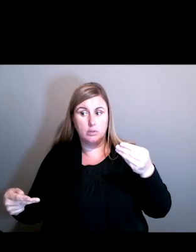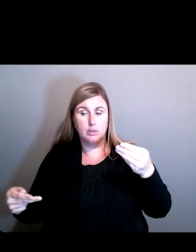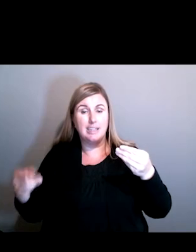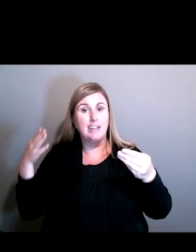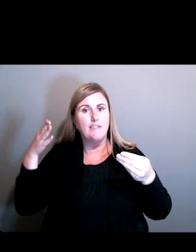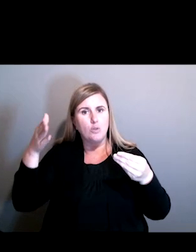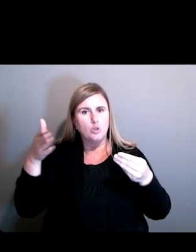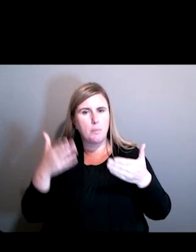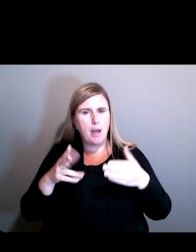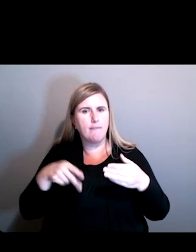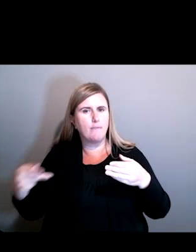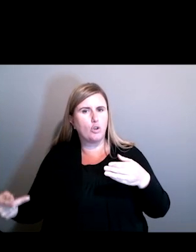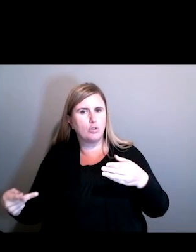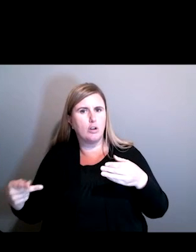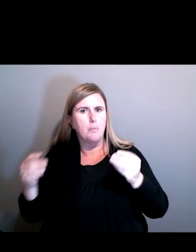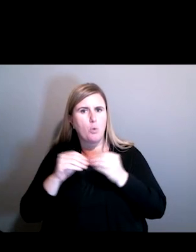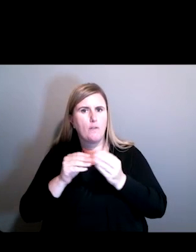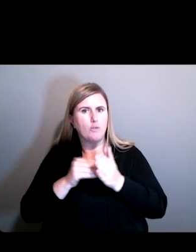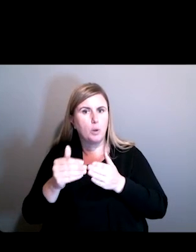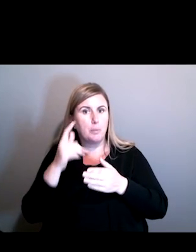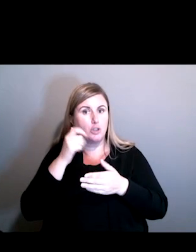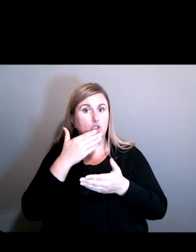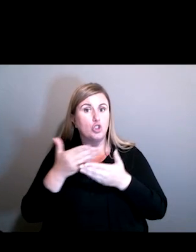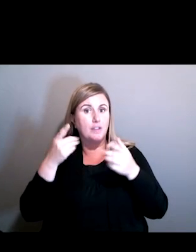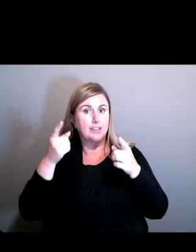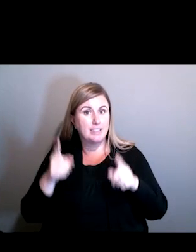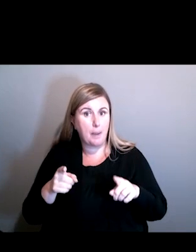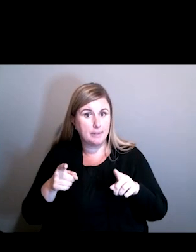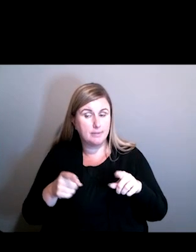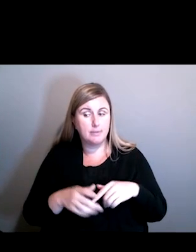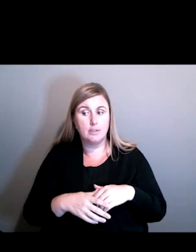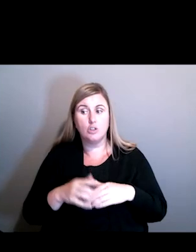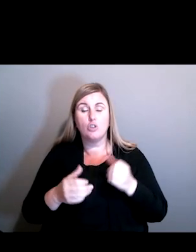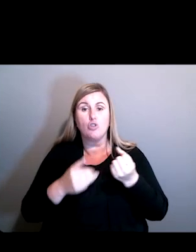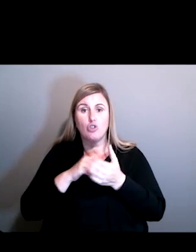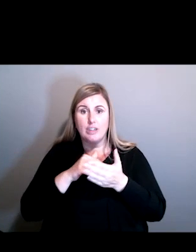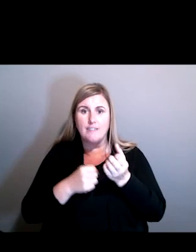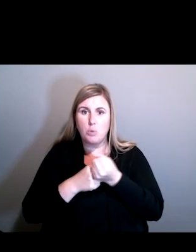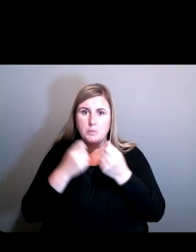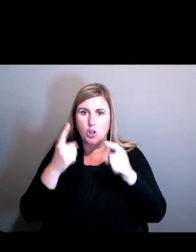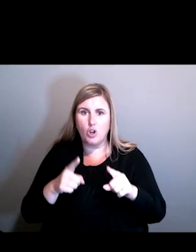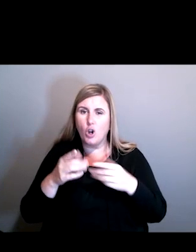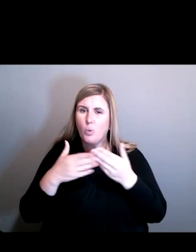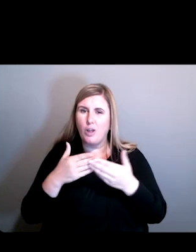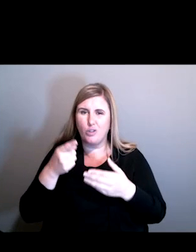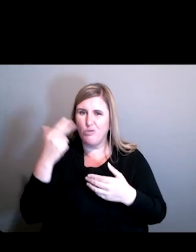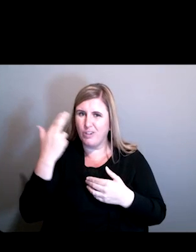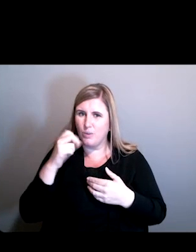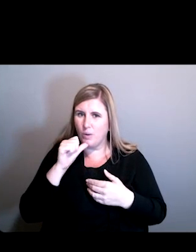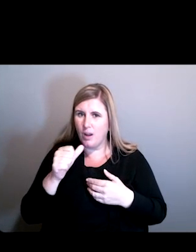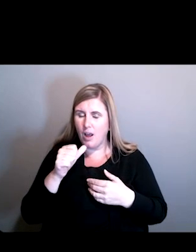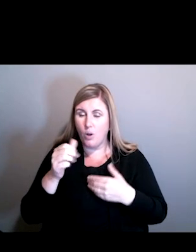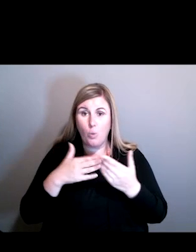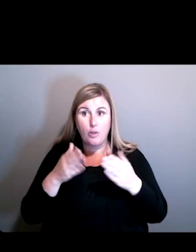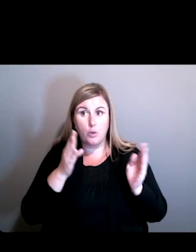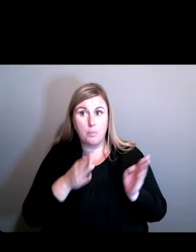And so in the future, they might fall to the ground more frequently because good things have happened. So reinforcement can occur whether you realize